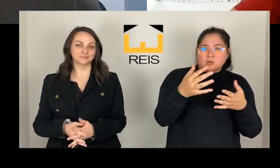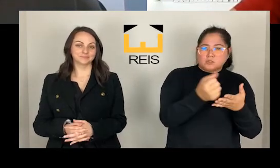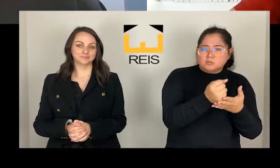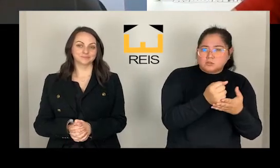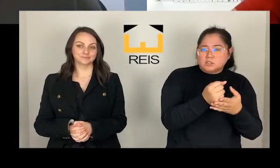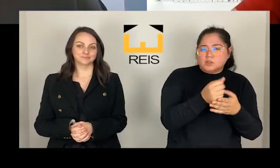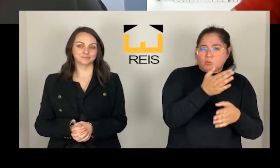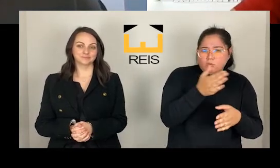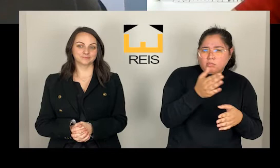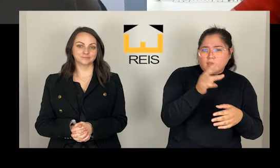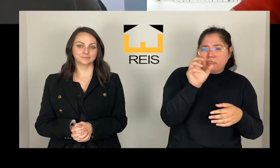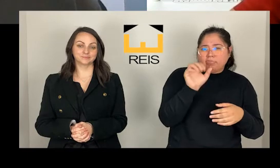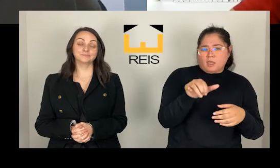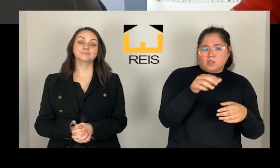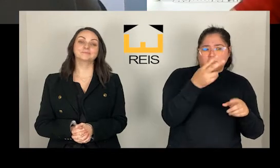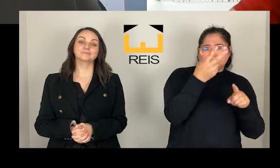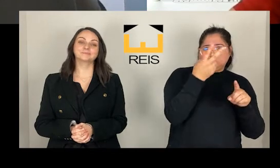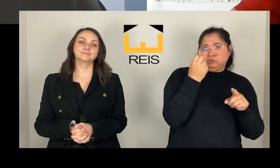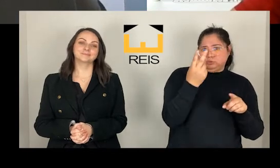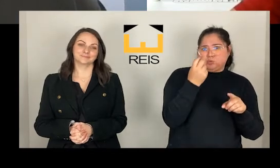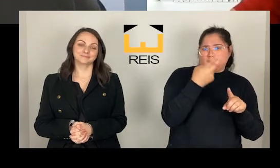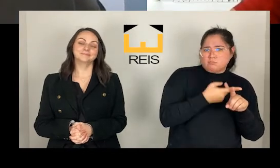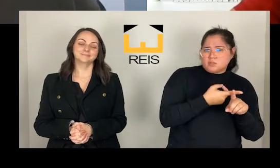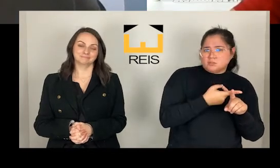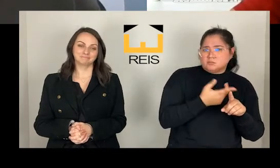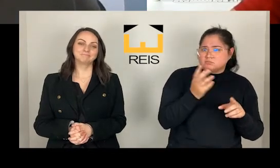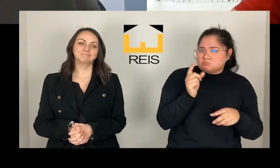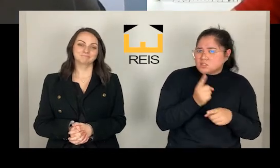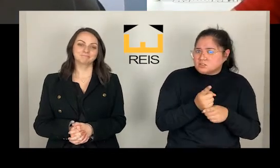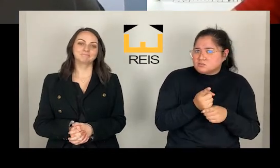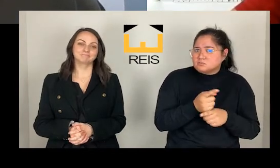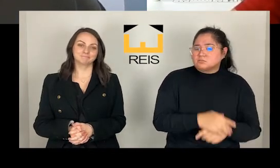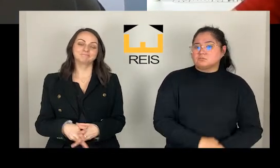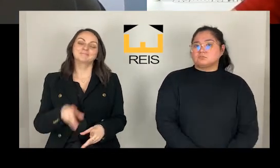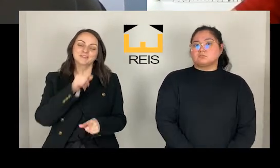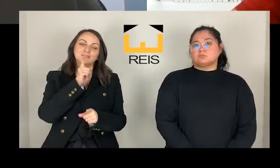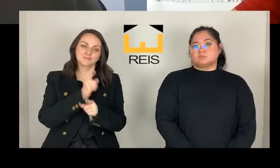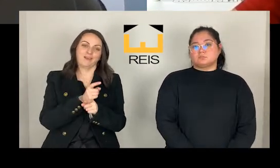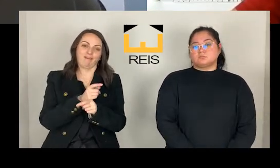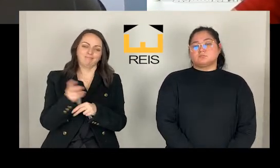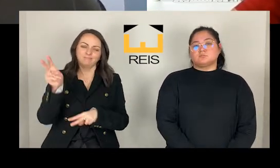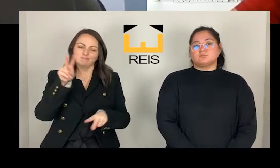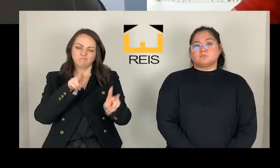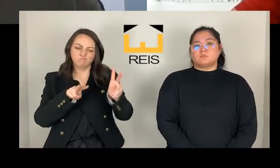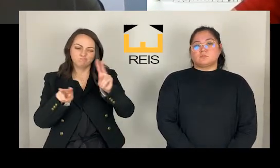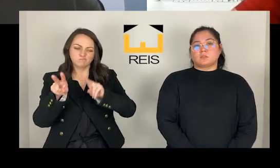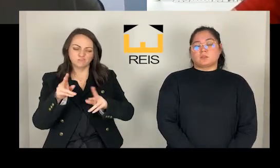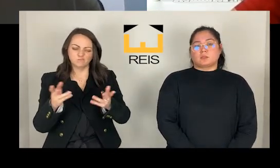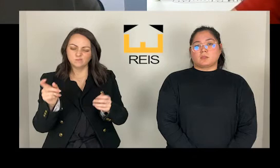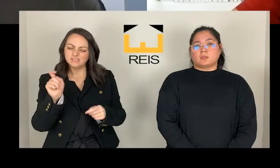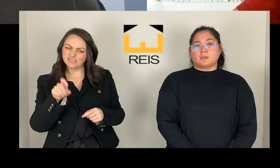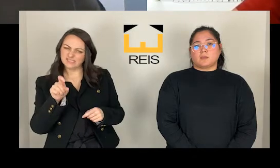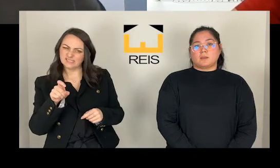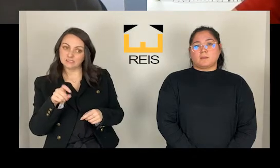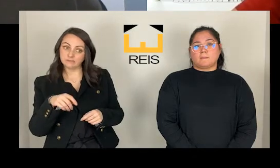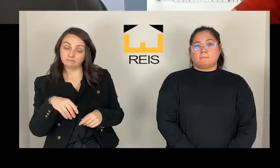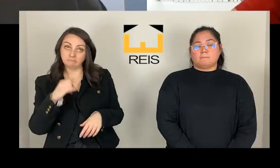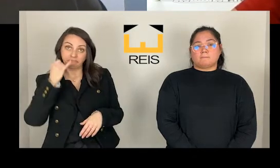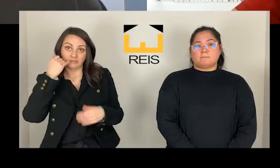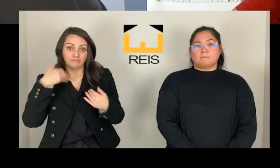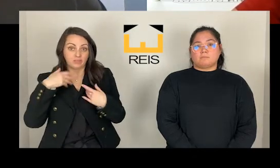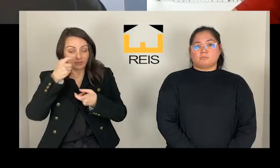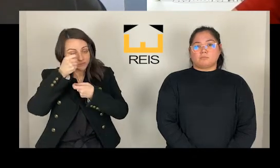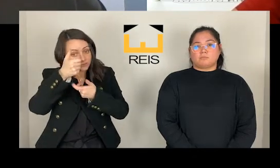right? That is correct. We could look at it to see what's needed. Again, on my end, if I can make a suggestion that would help them out, anything I would be